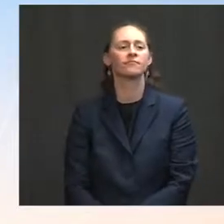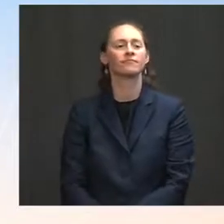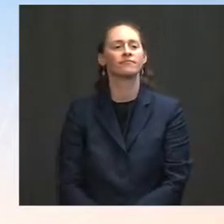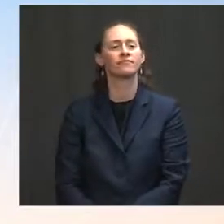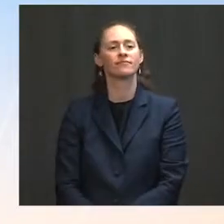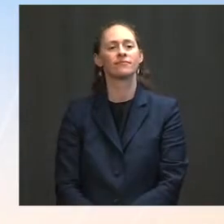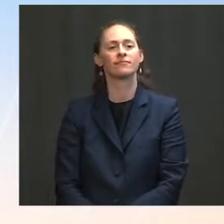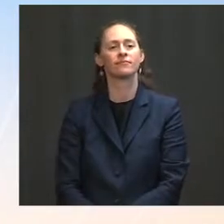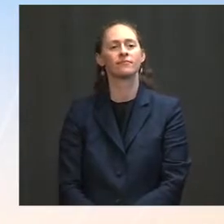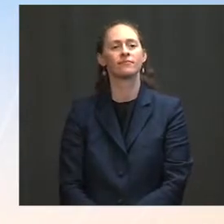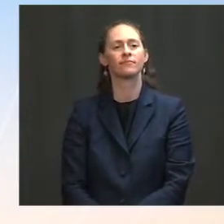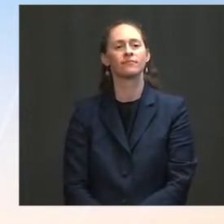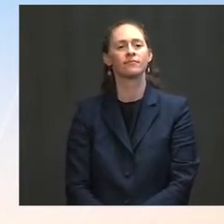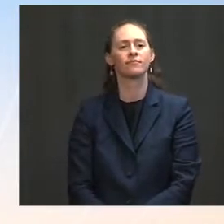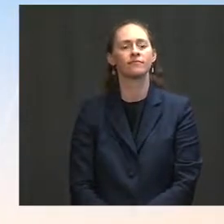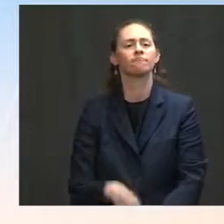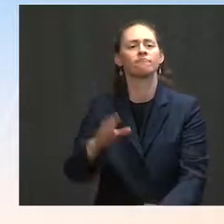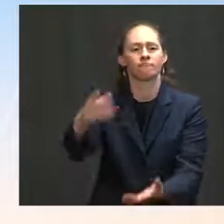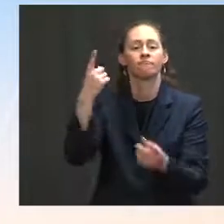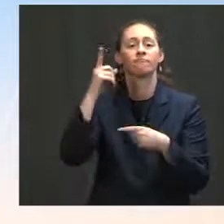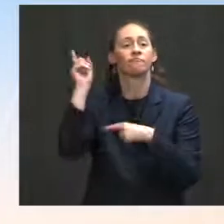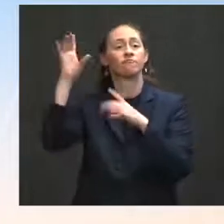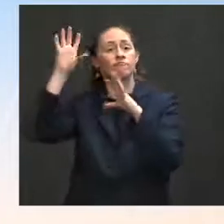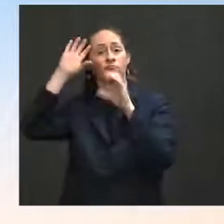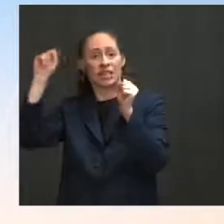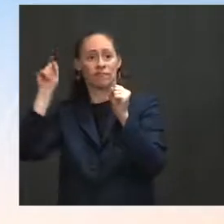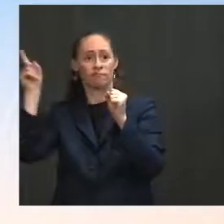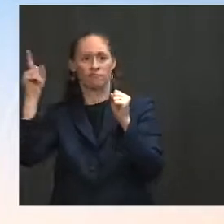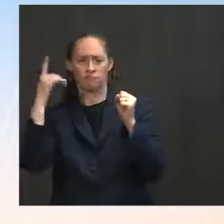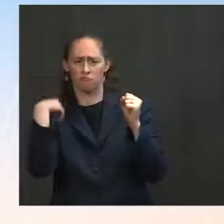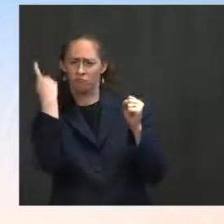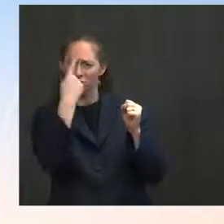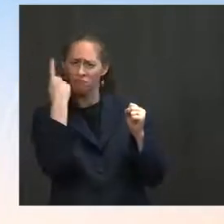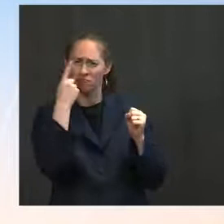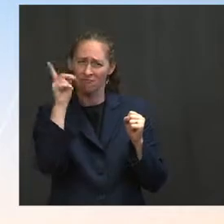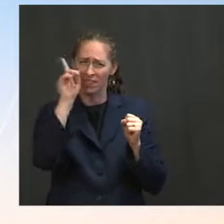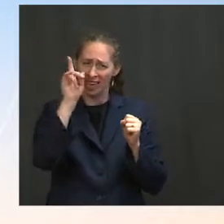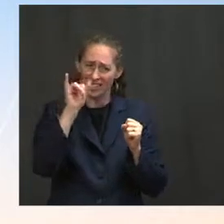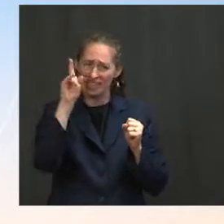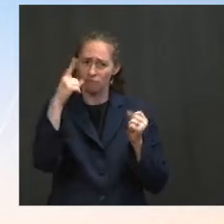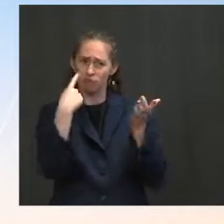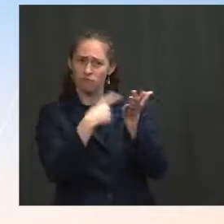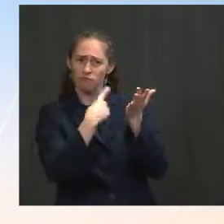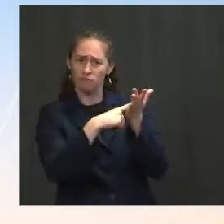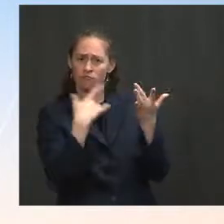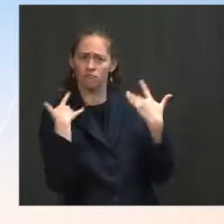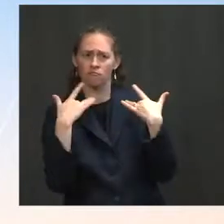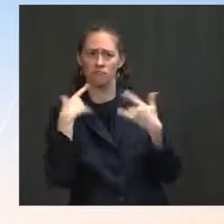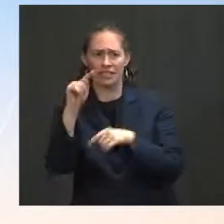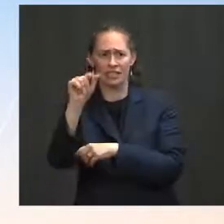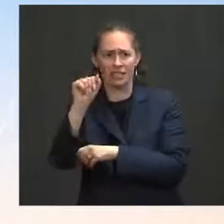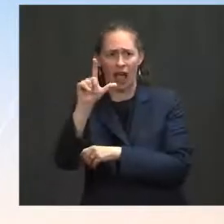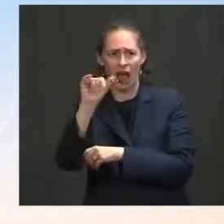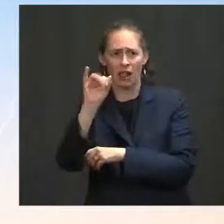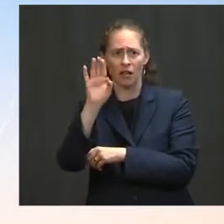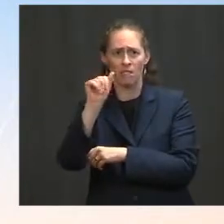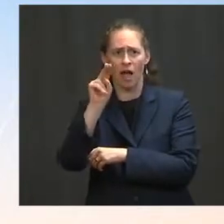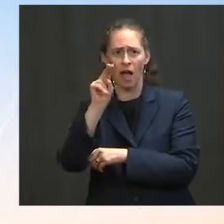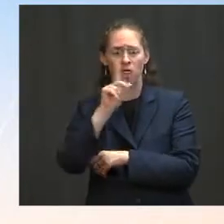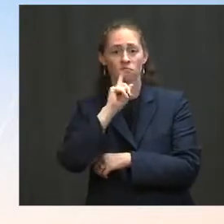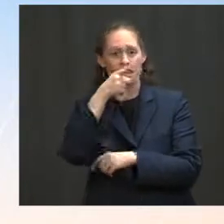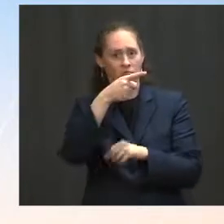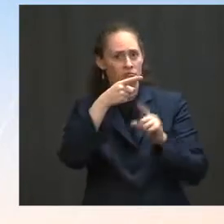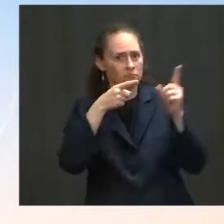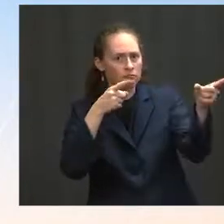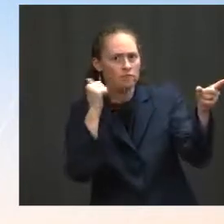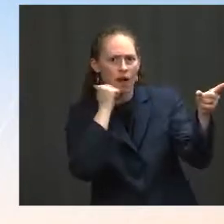at all the Taliban delegation that was in Moscow yesterday? The focus of the call and the conversation, which I can tell you was about an hour long,